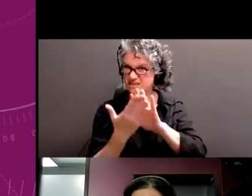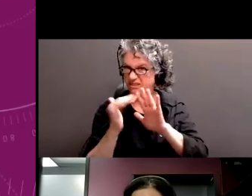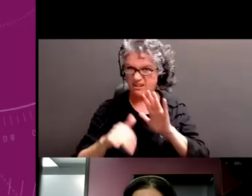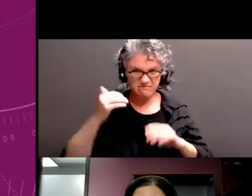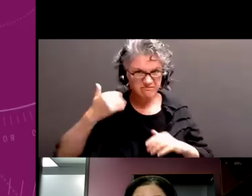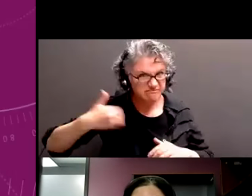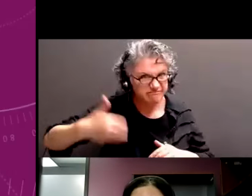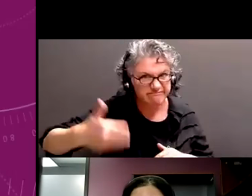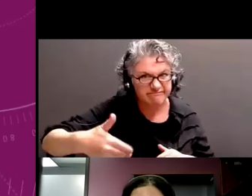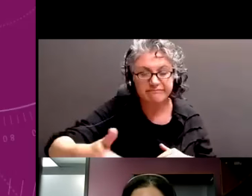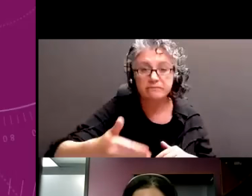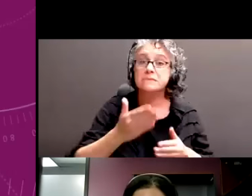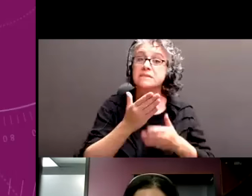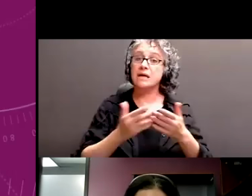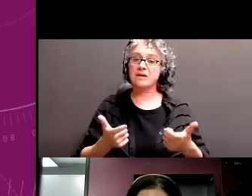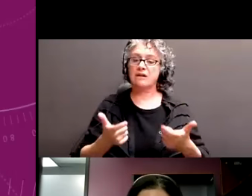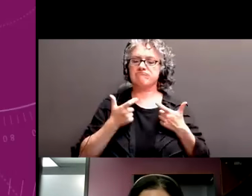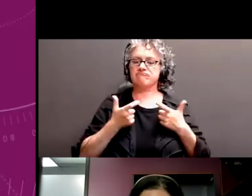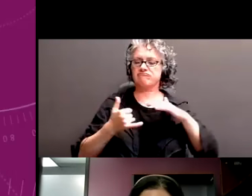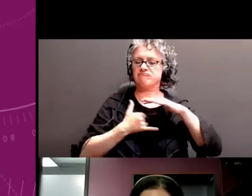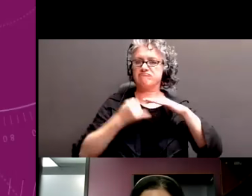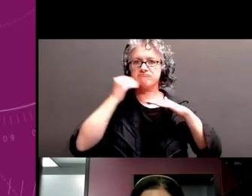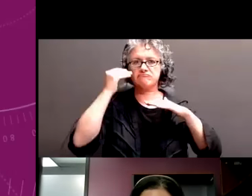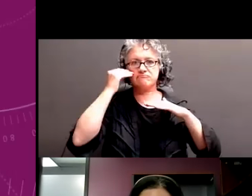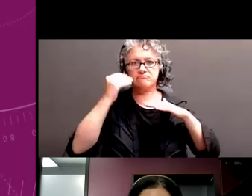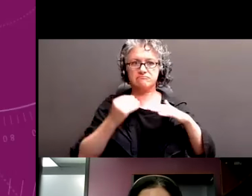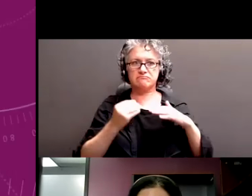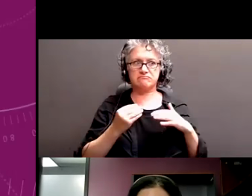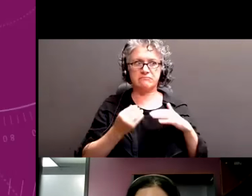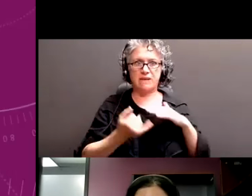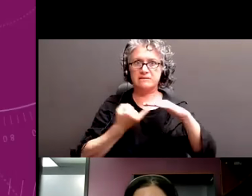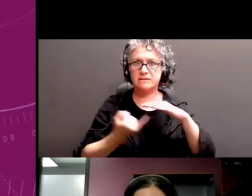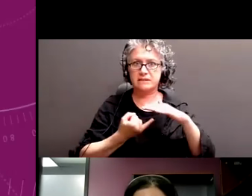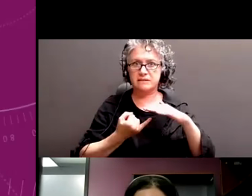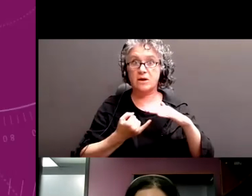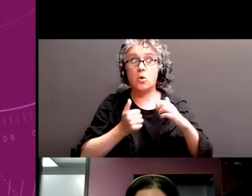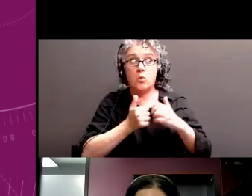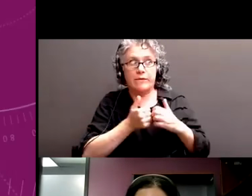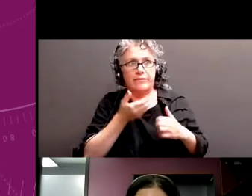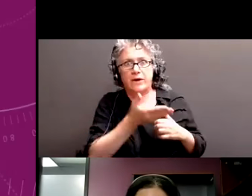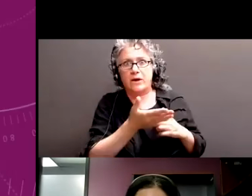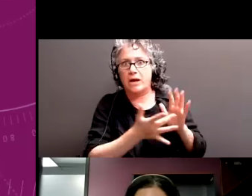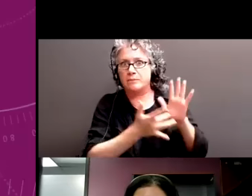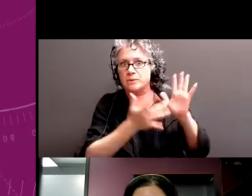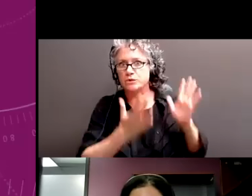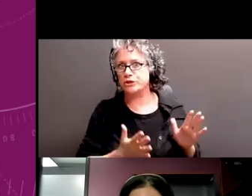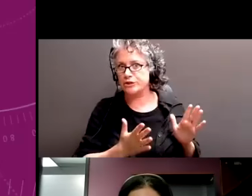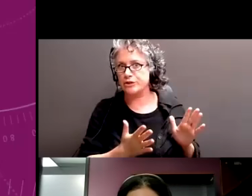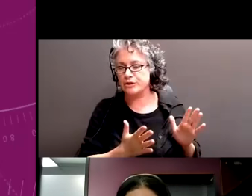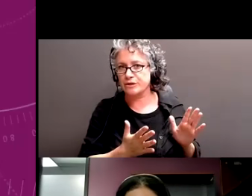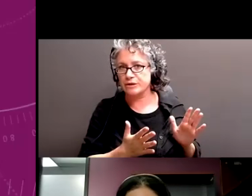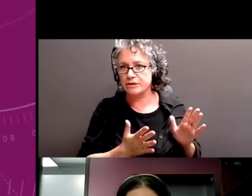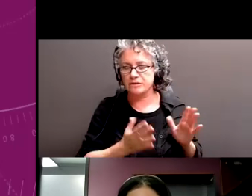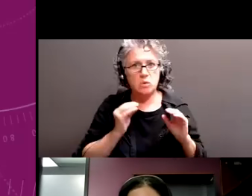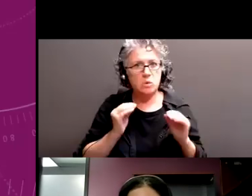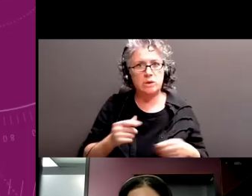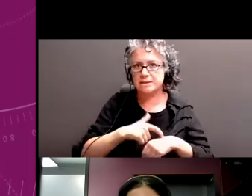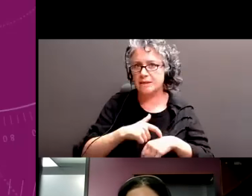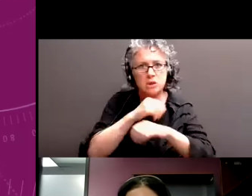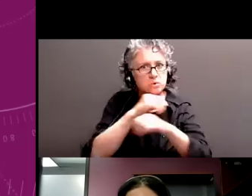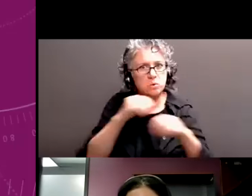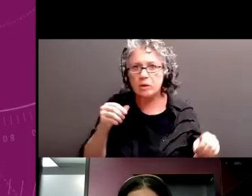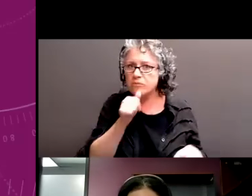or isolated with the person that's behaving abusively. And so again, they might not have any privacy or time to talk to someone or